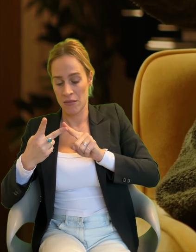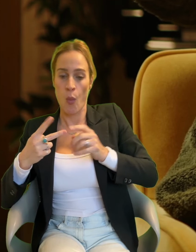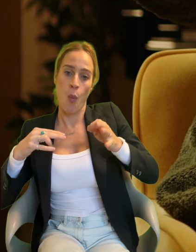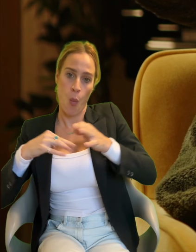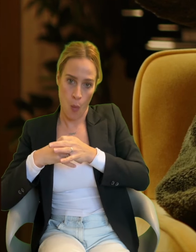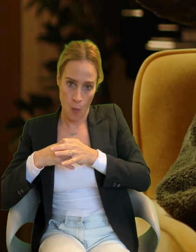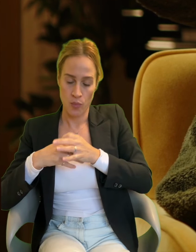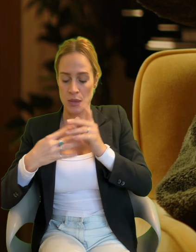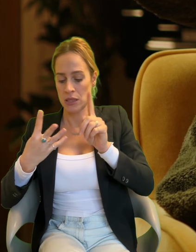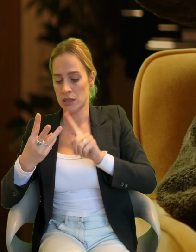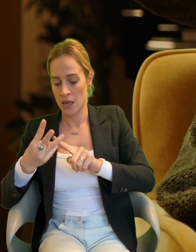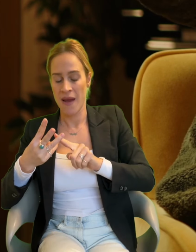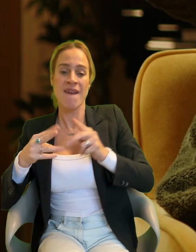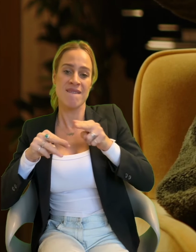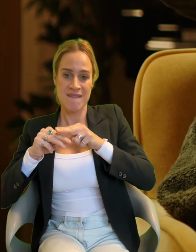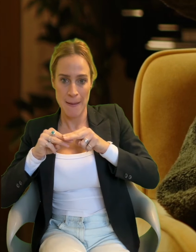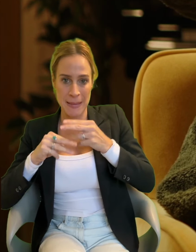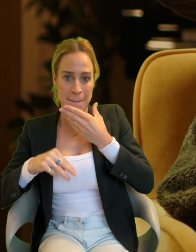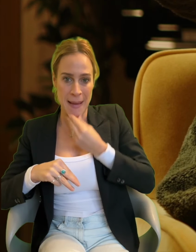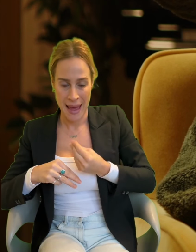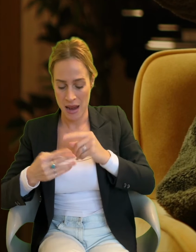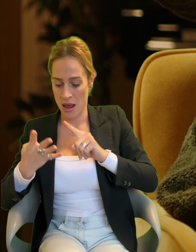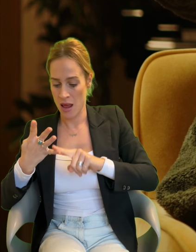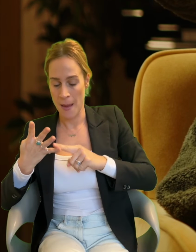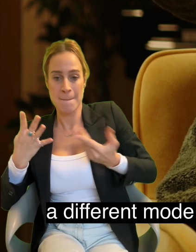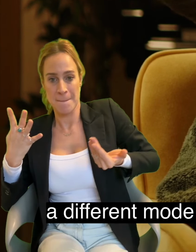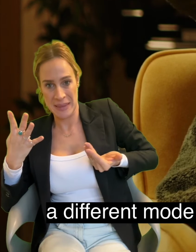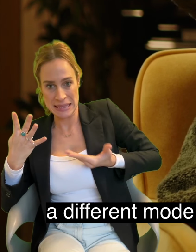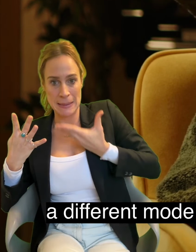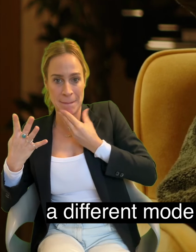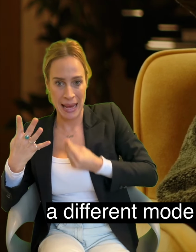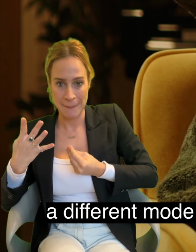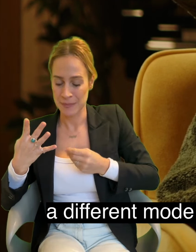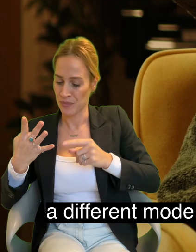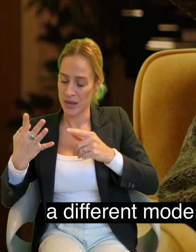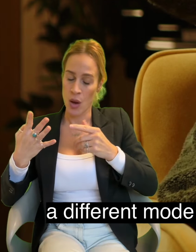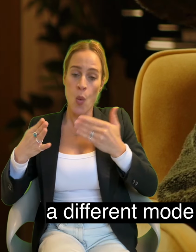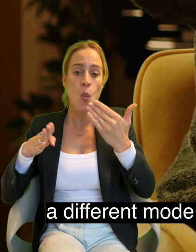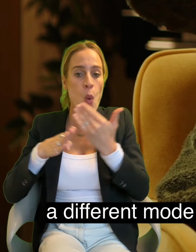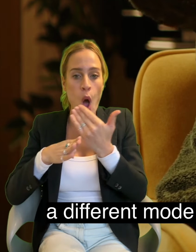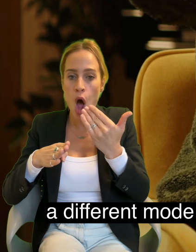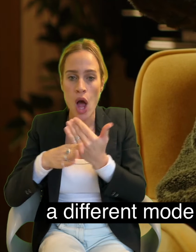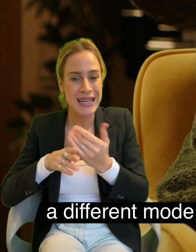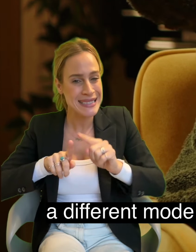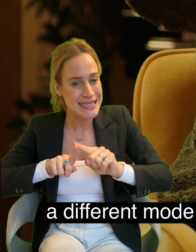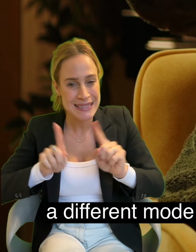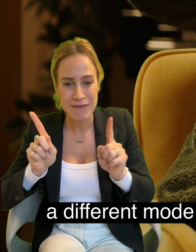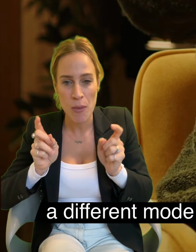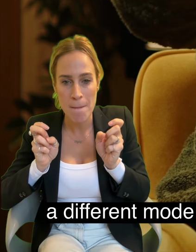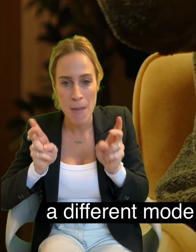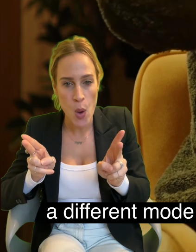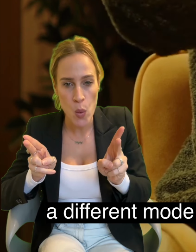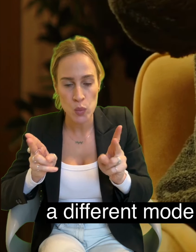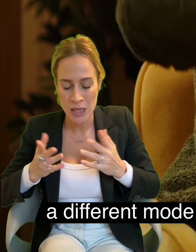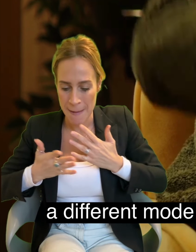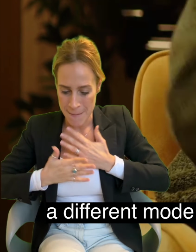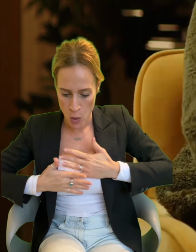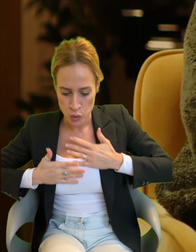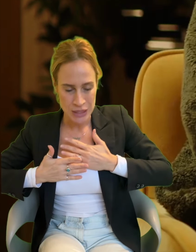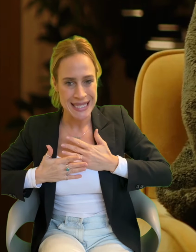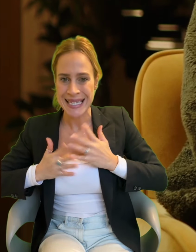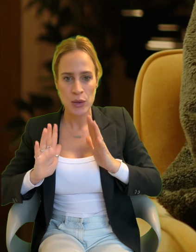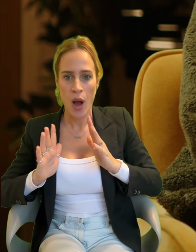mode. But then I'm in work, it's a different mode, and it's very hard emotionally to go from two, you know what I'm